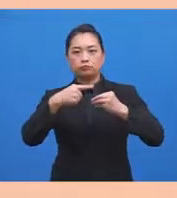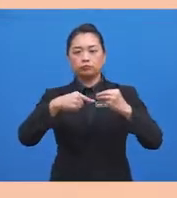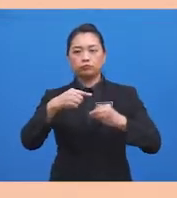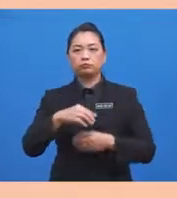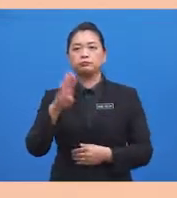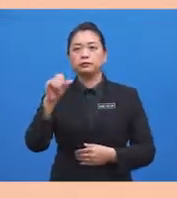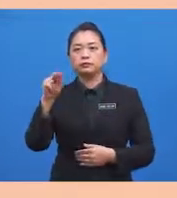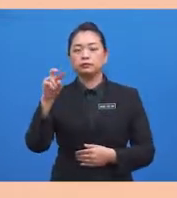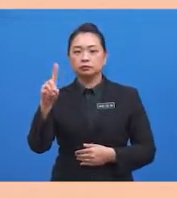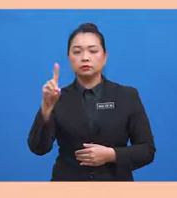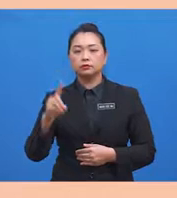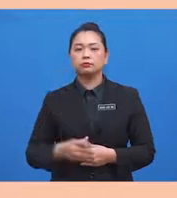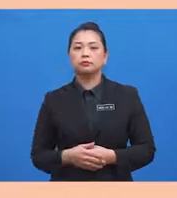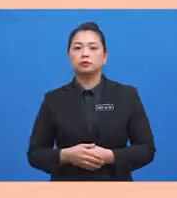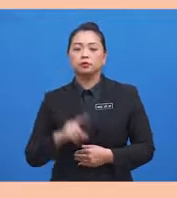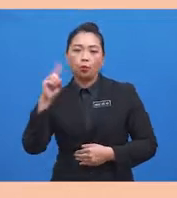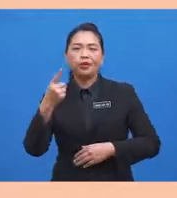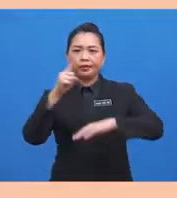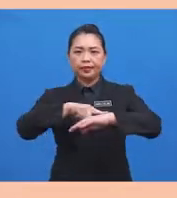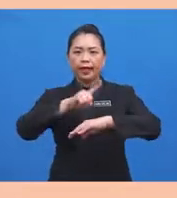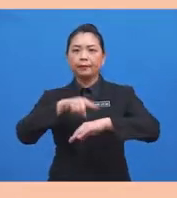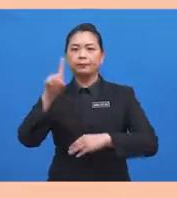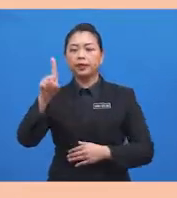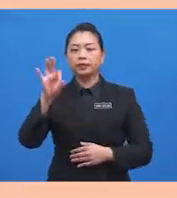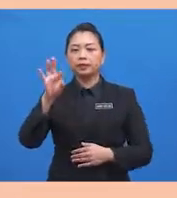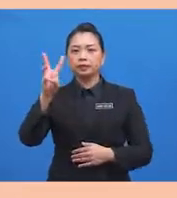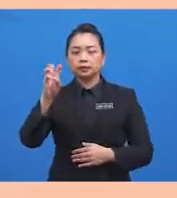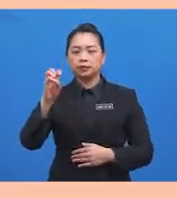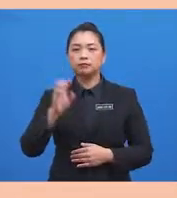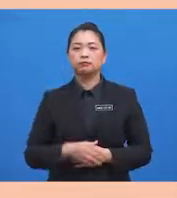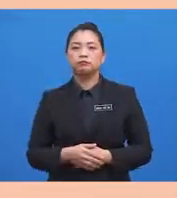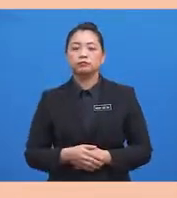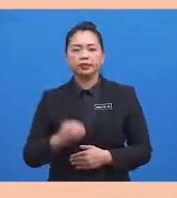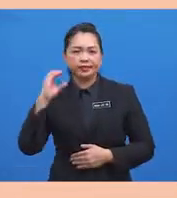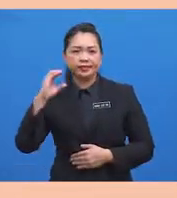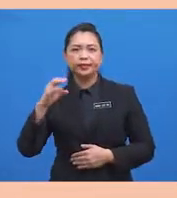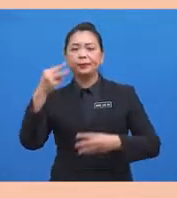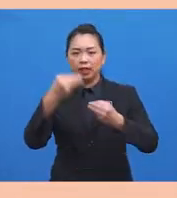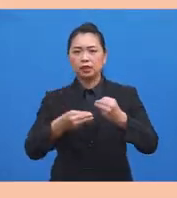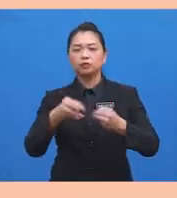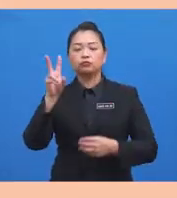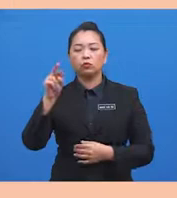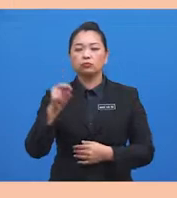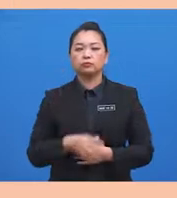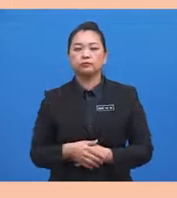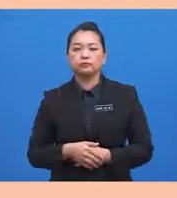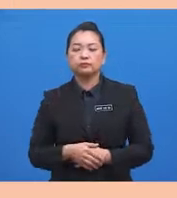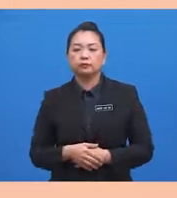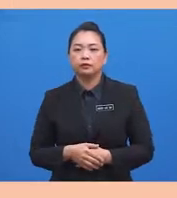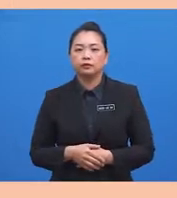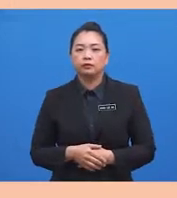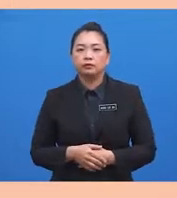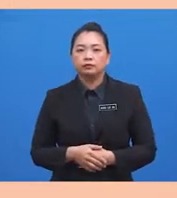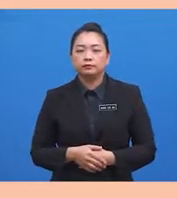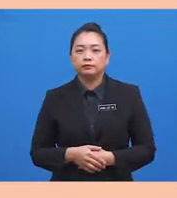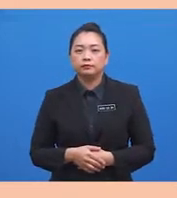about today. The only time mentioned is 1960s. Is heading C a match? No, most